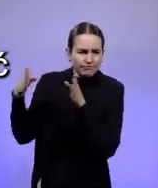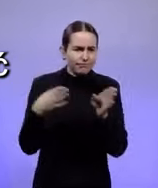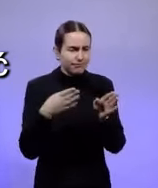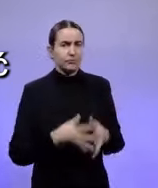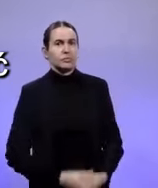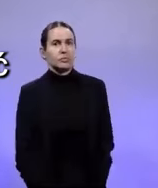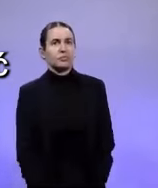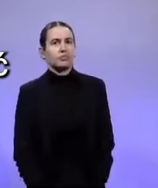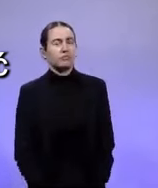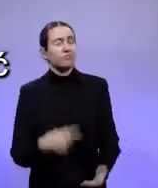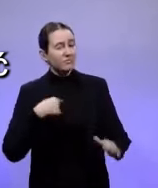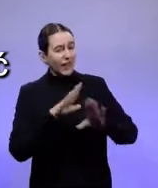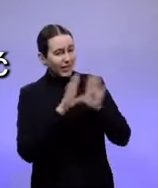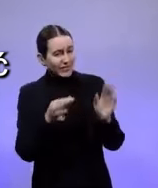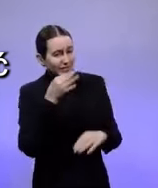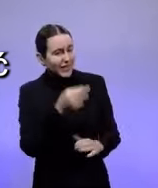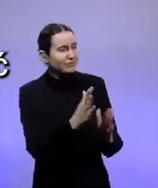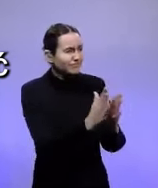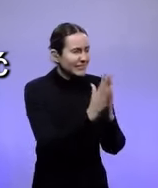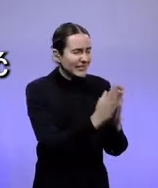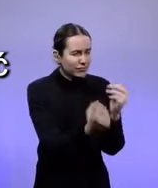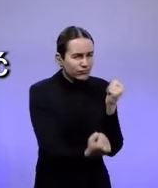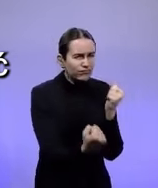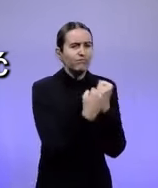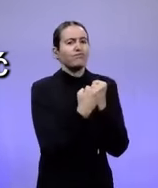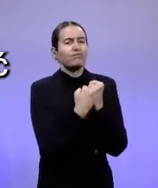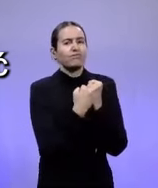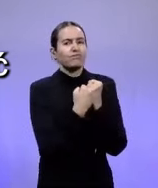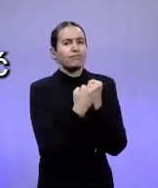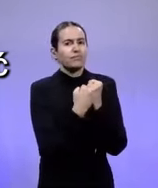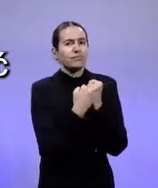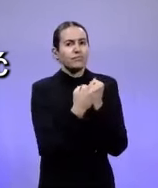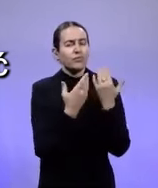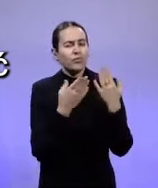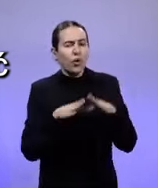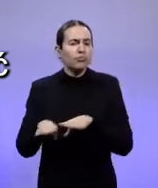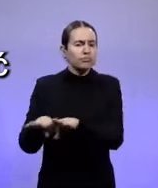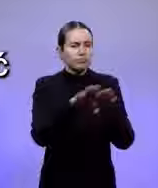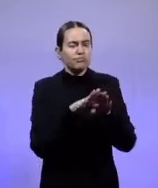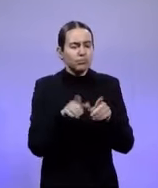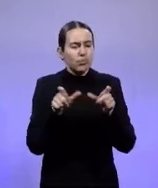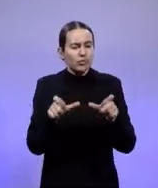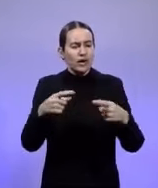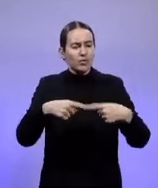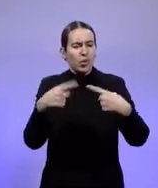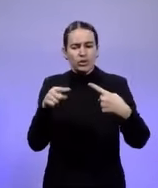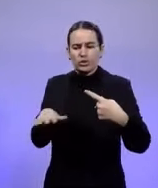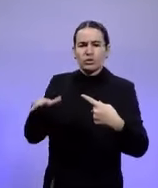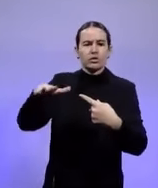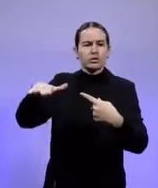you for solidarity in our cooperation for the common protection of our external borders.